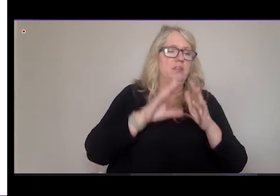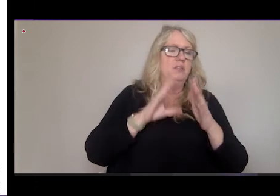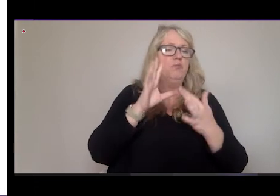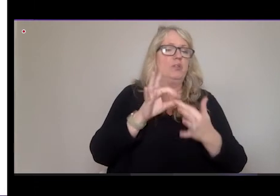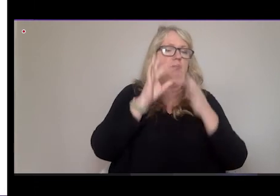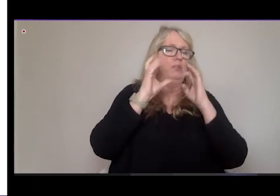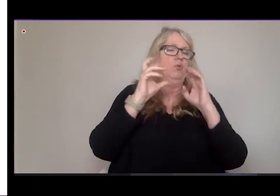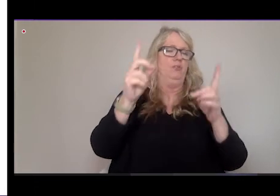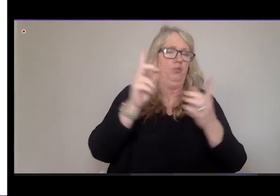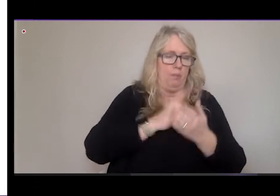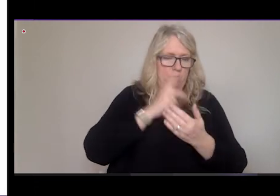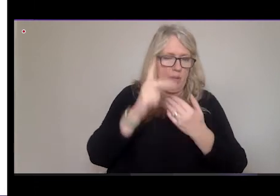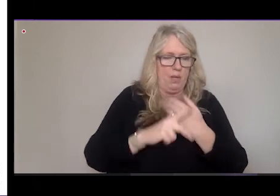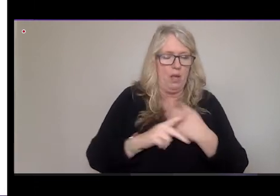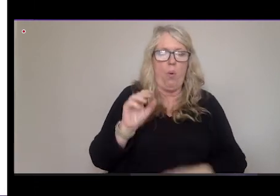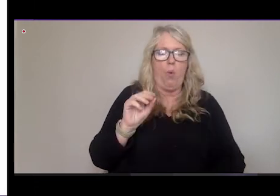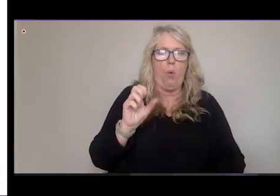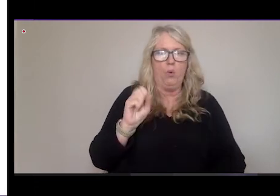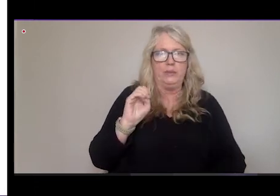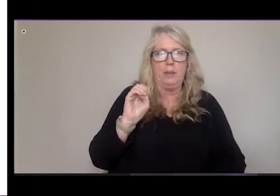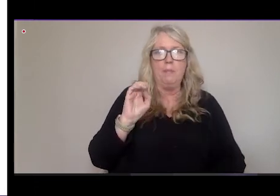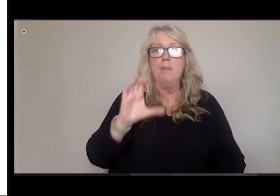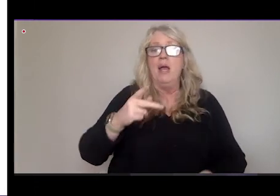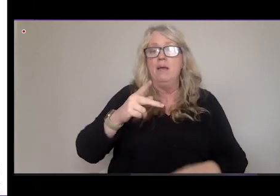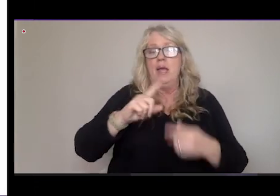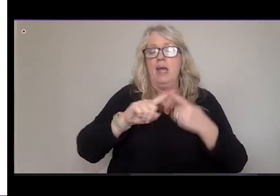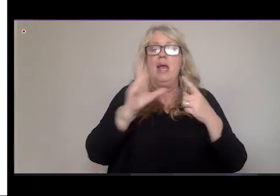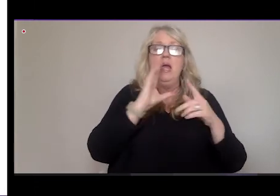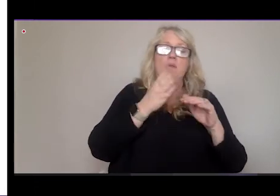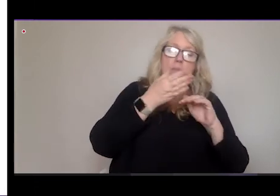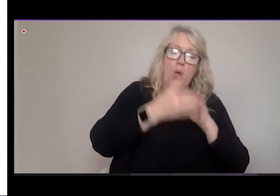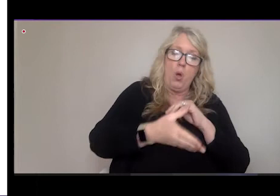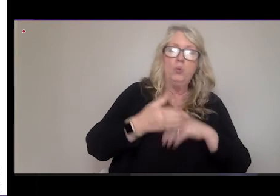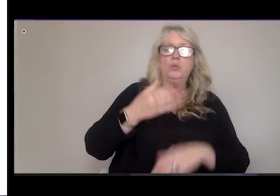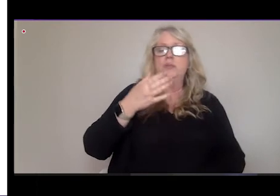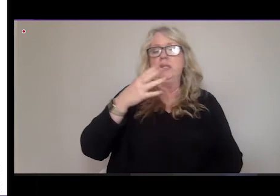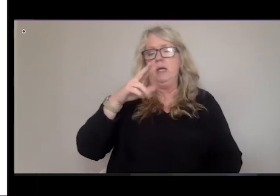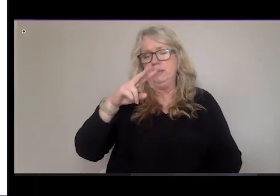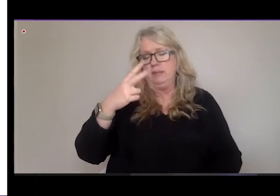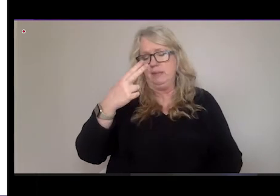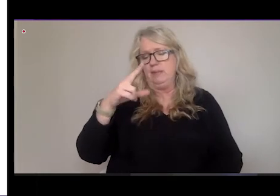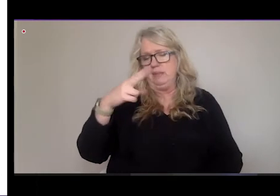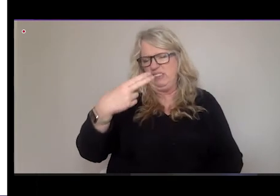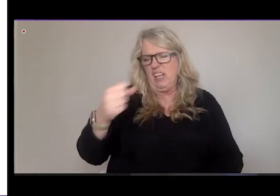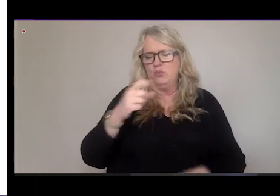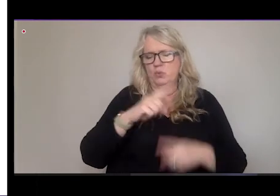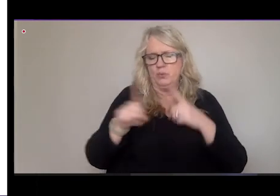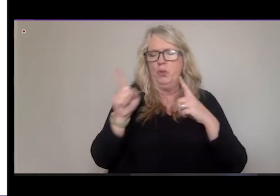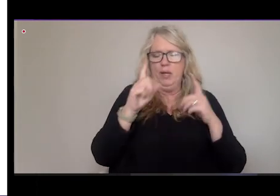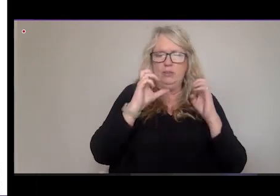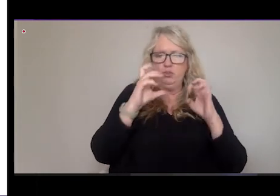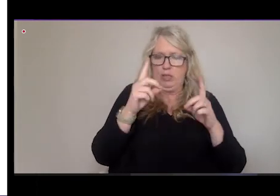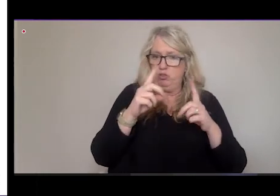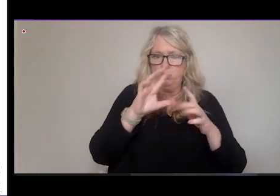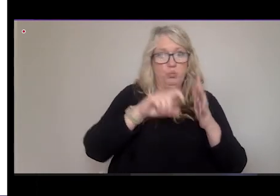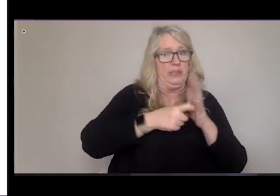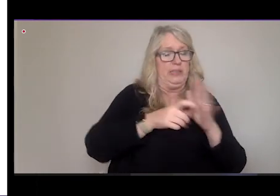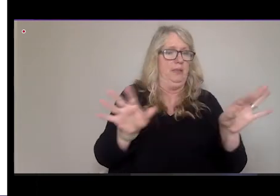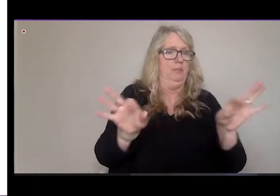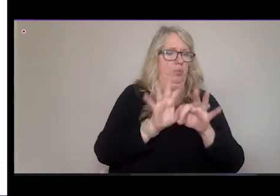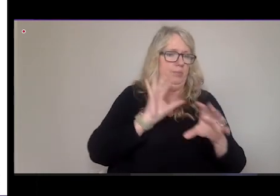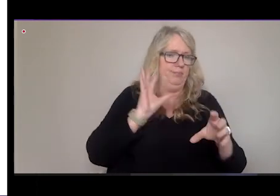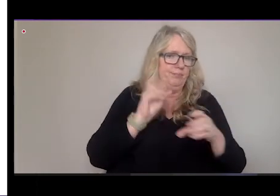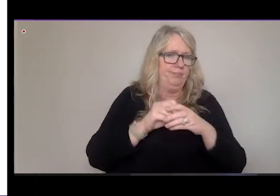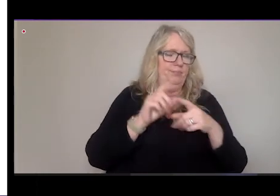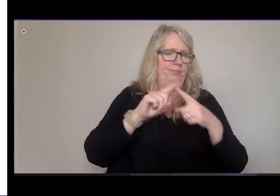the Office of Special Education Programs, also known as OSEP, and the Office of Post-Secondary Education. She had a key